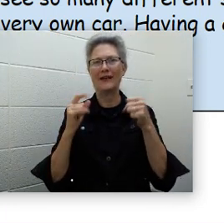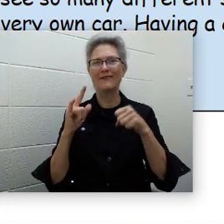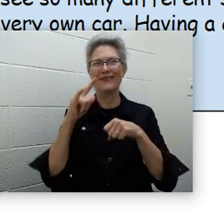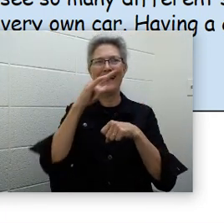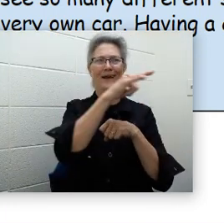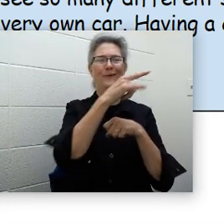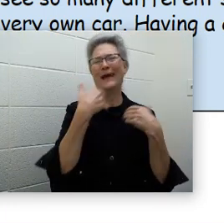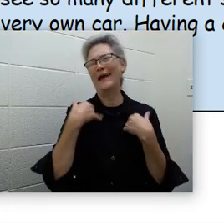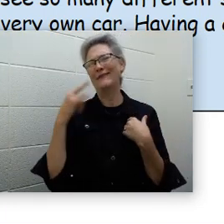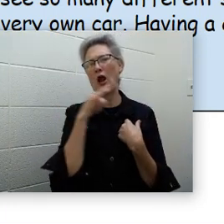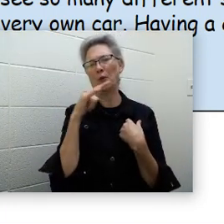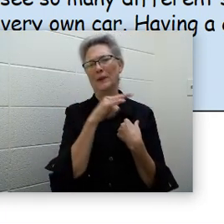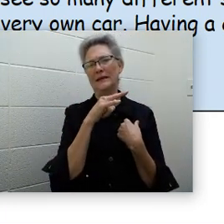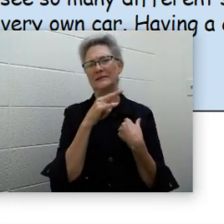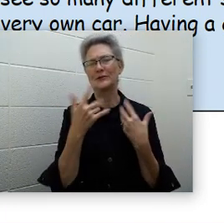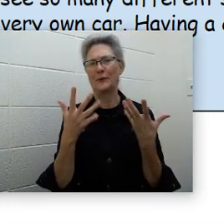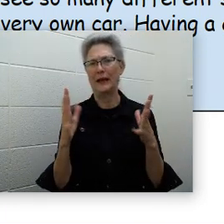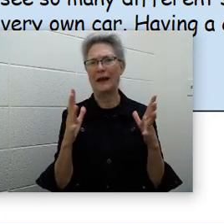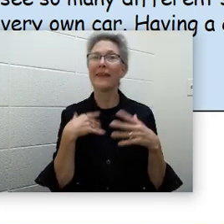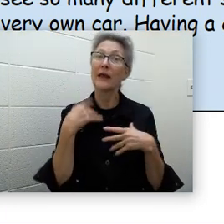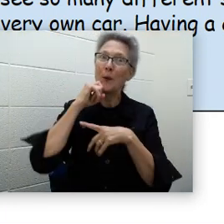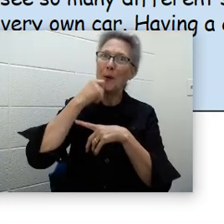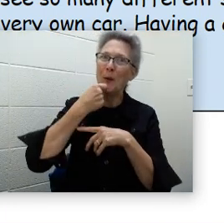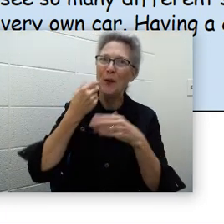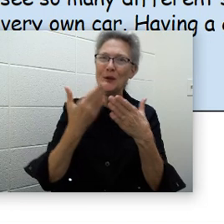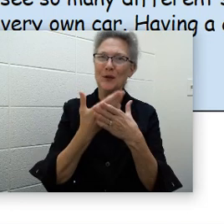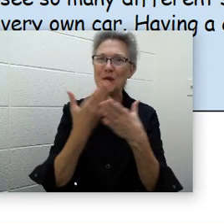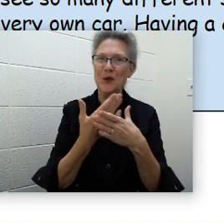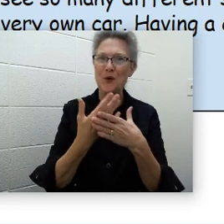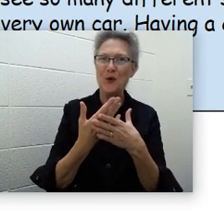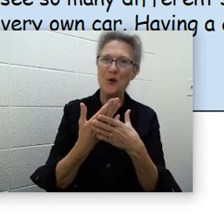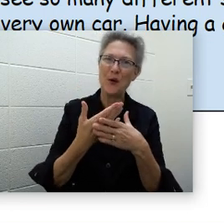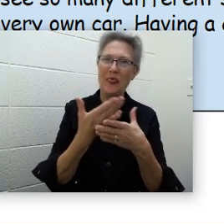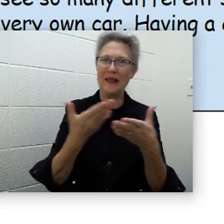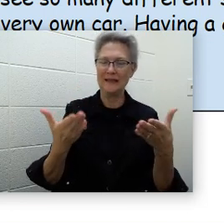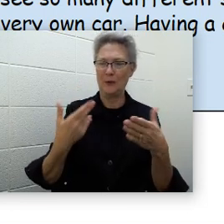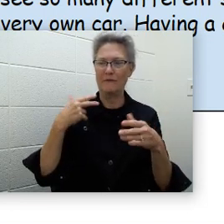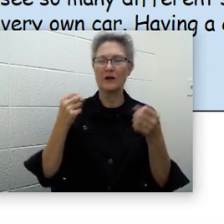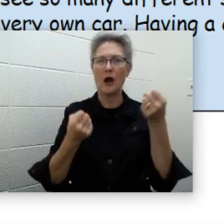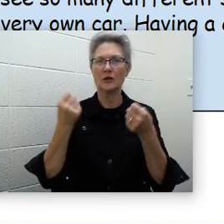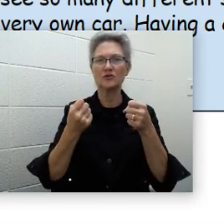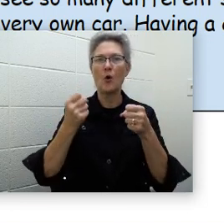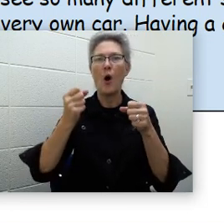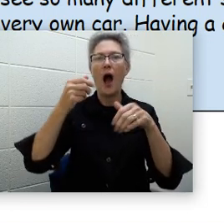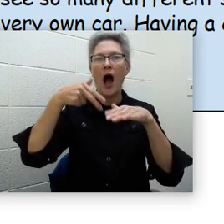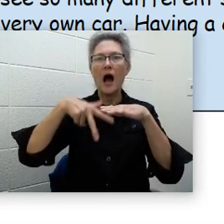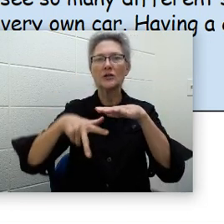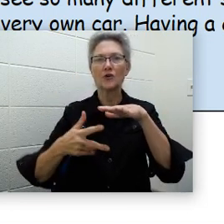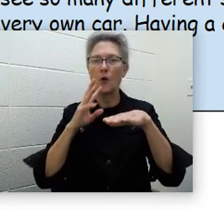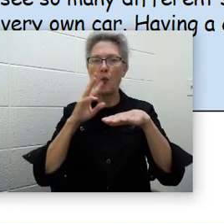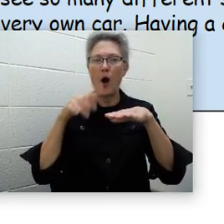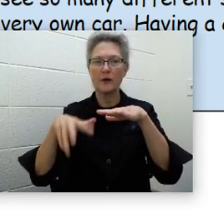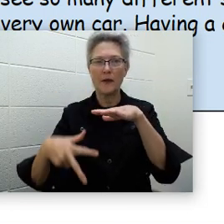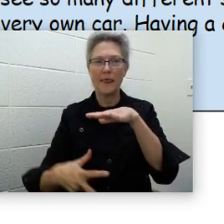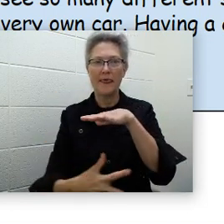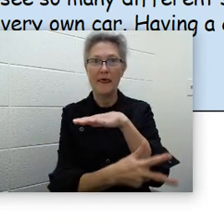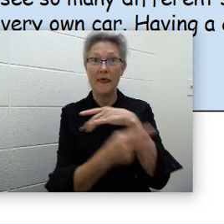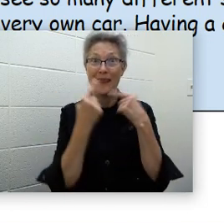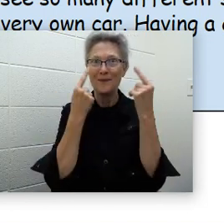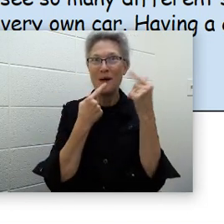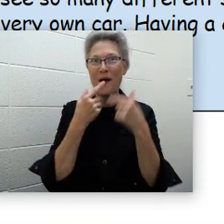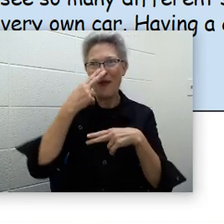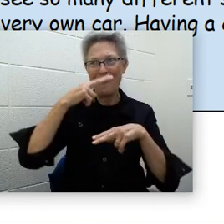have airplanes. I think it would be a cool new invention if we had cars that could go underwater. Think about all the fun adventures you can